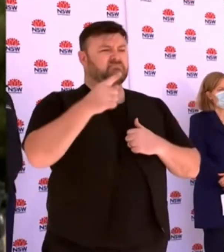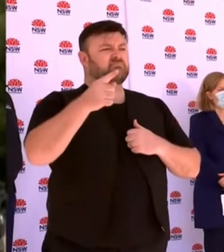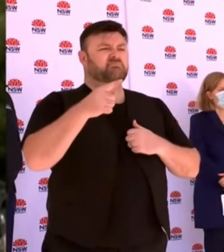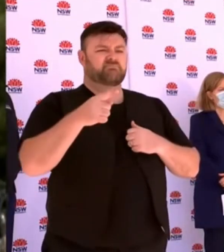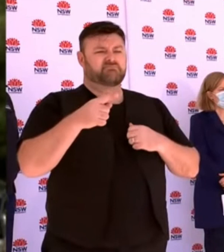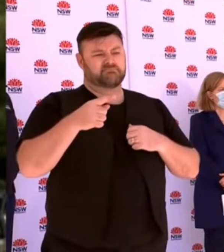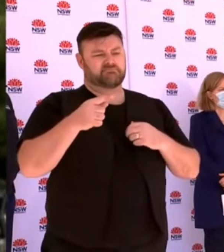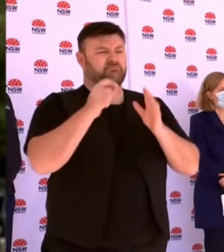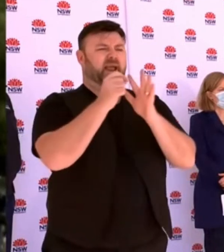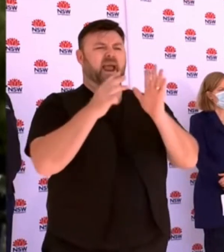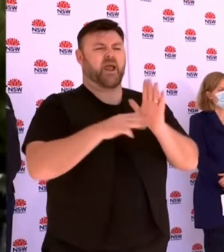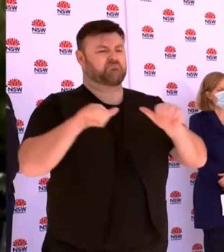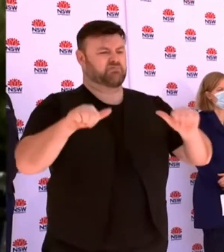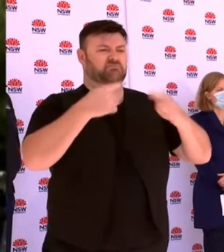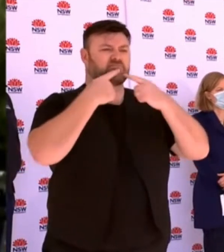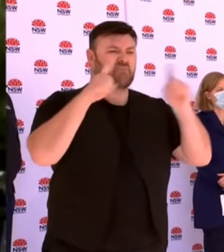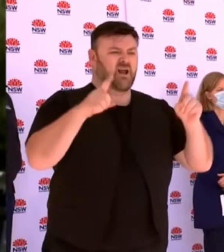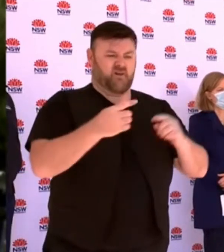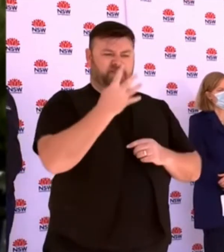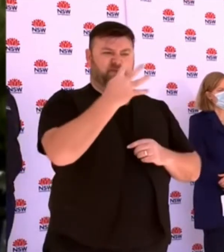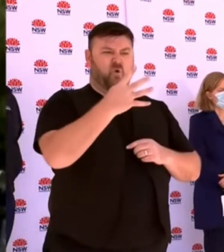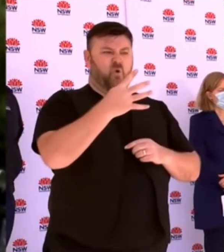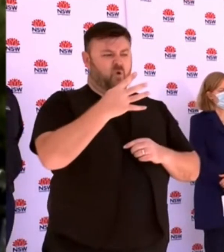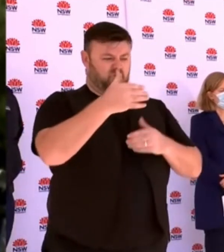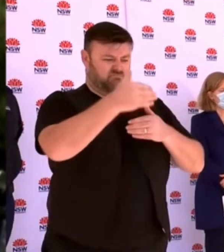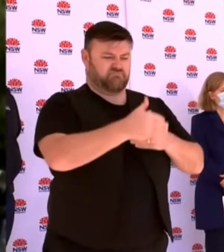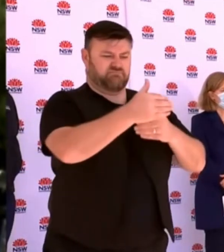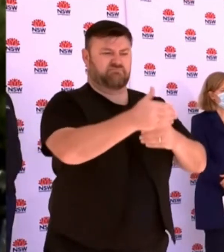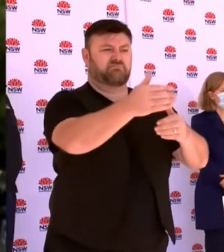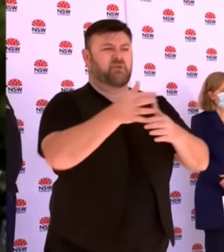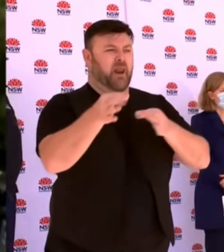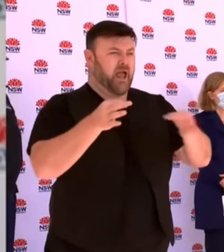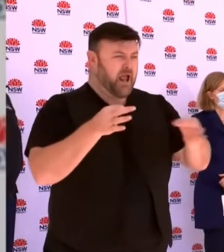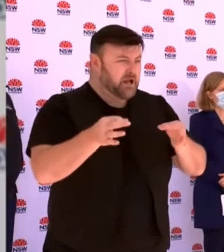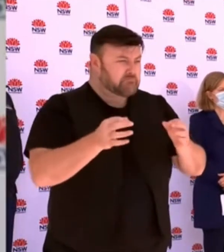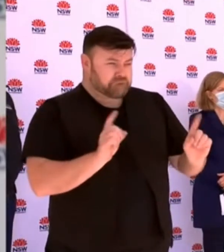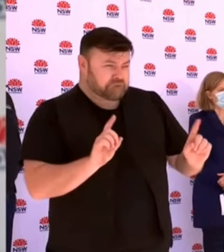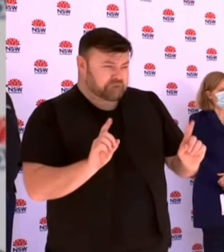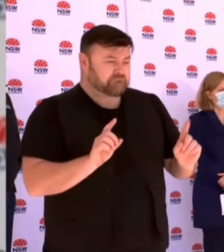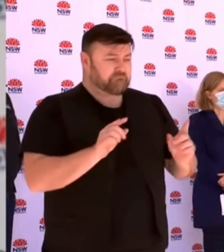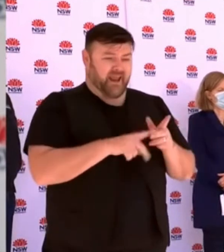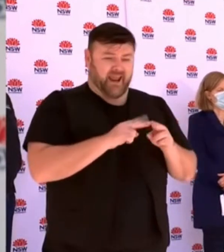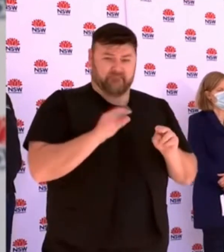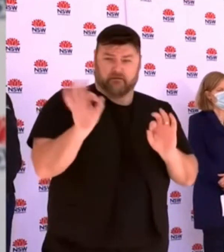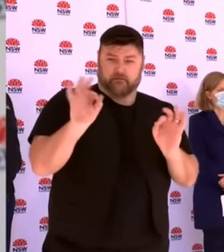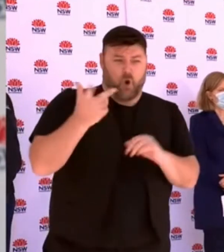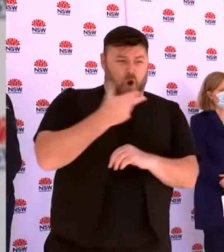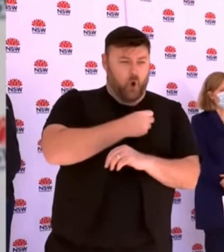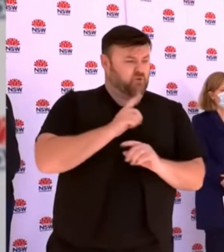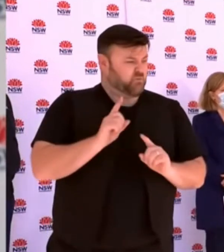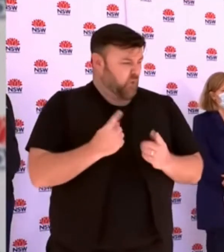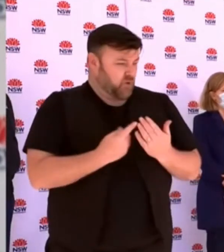getting the vaccine. Is there enough Pfizer to meet his timeline? Well, that's something the federal government controls, and